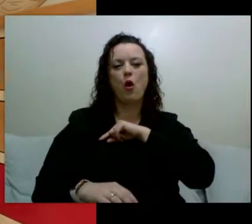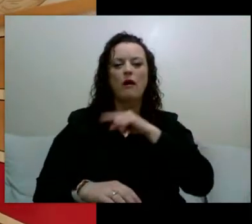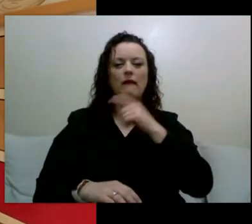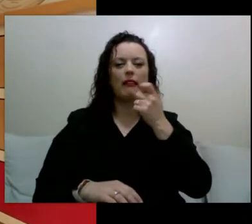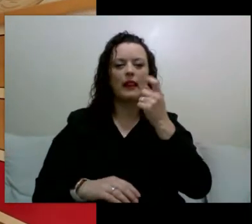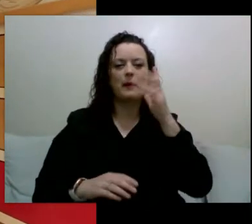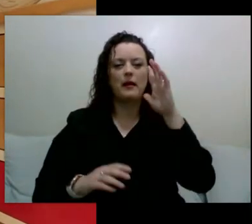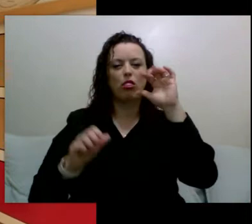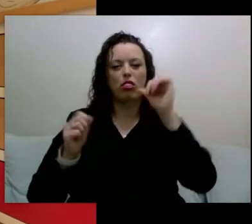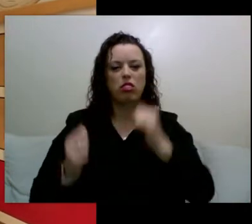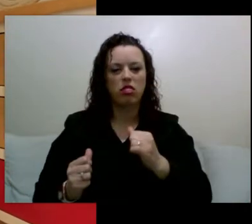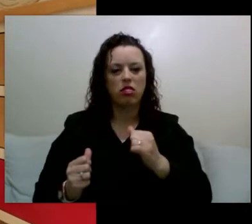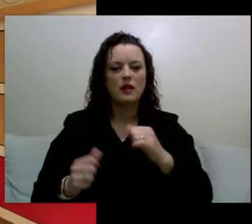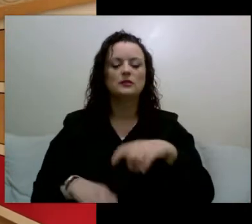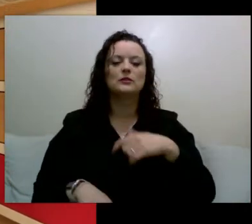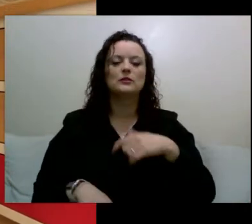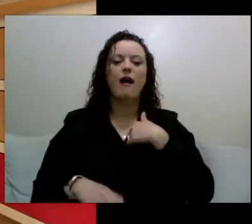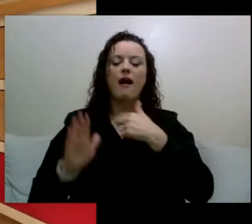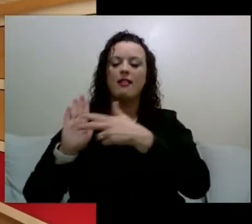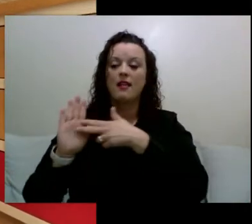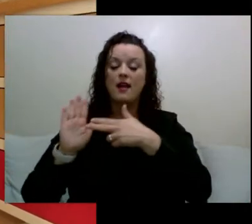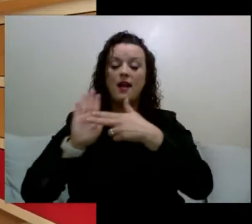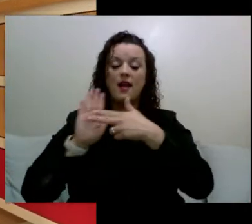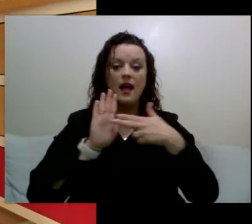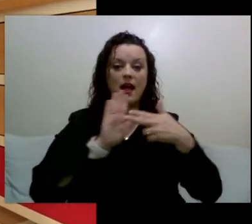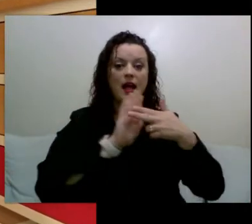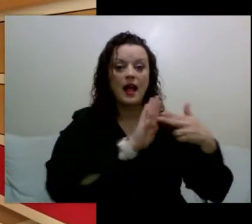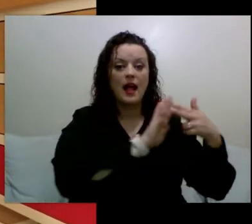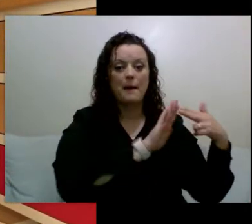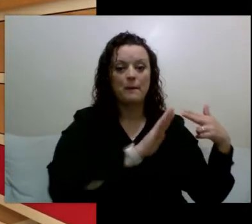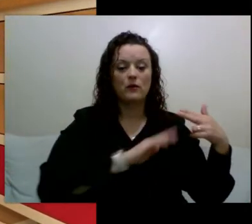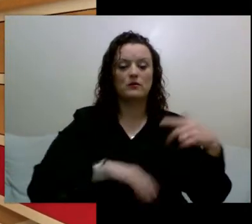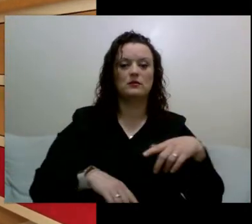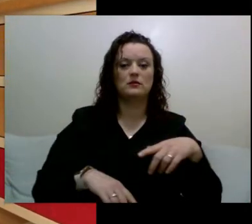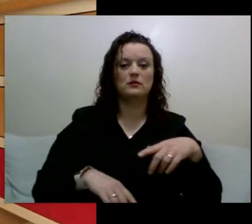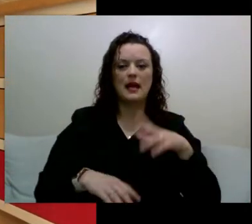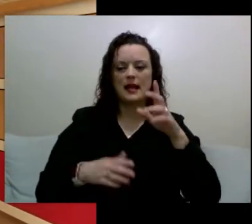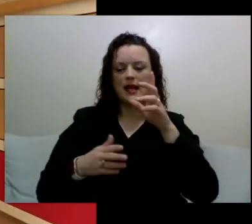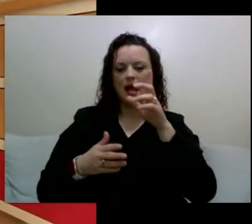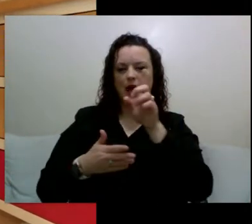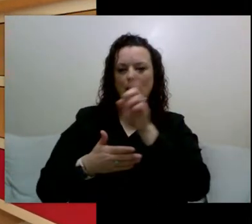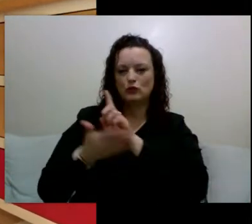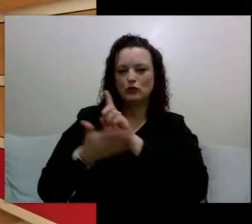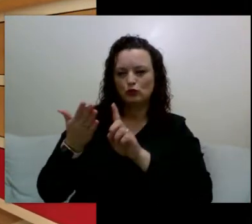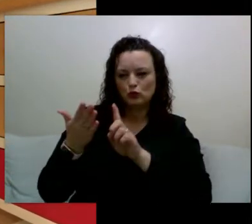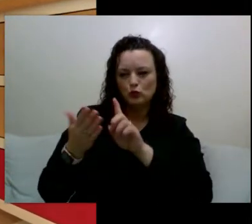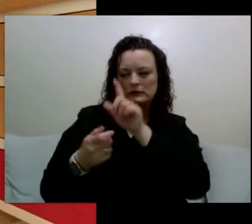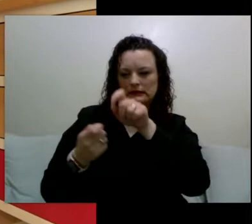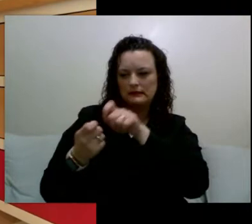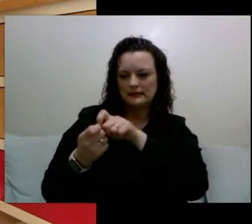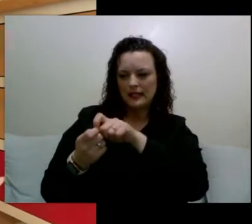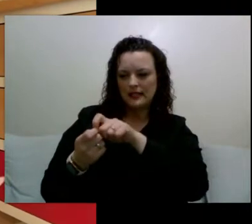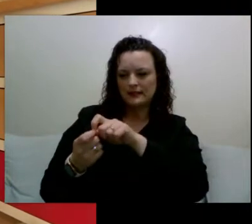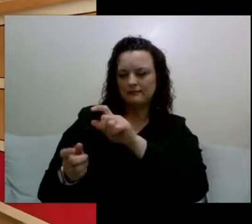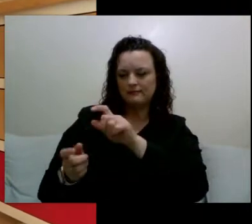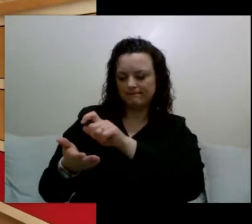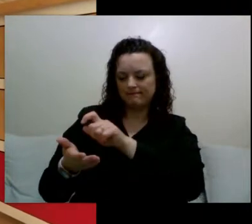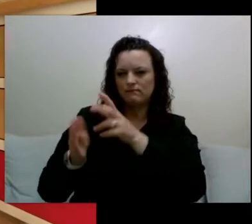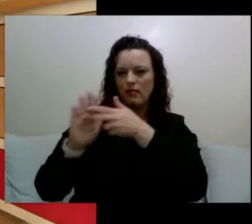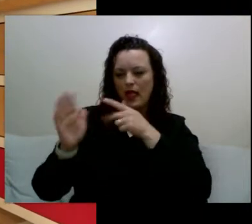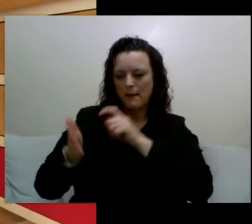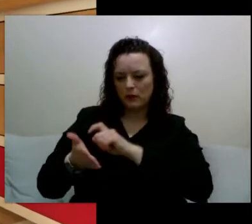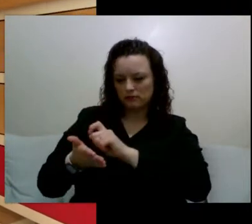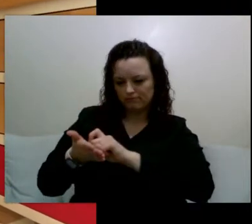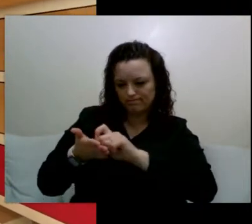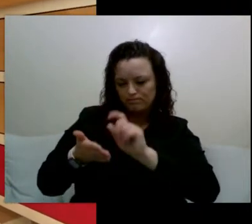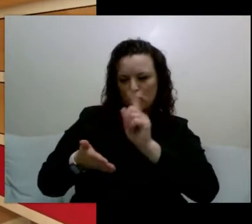labeled everyone and I drew them where I thought they would need to be. There's Nanette petting something.